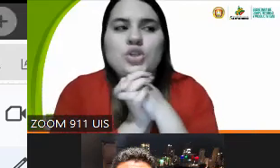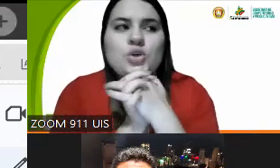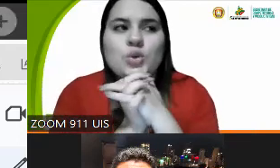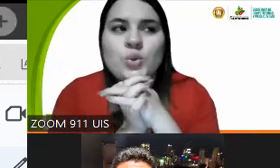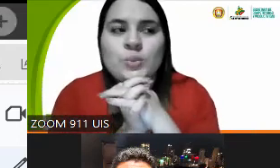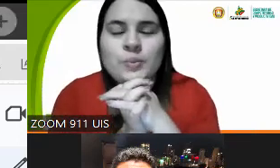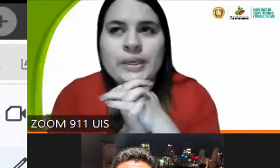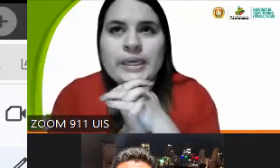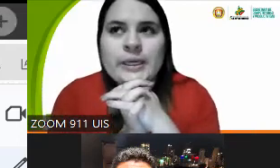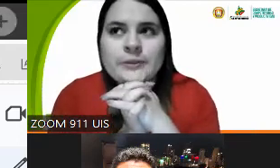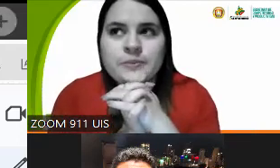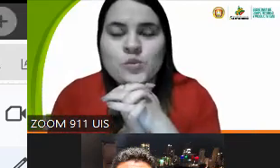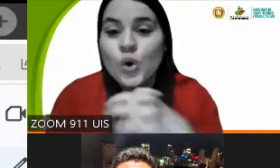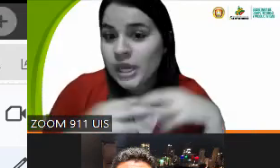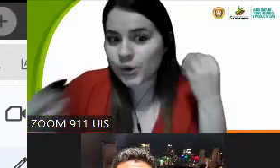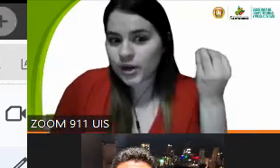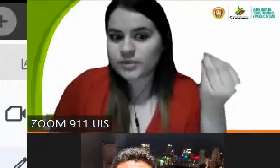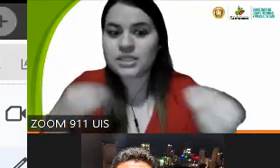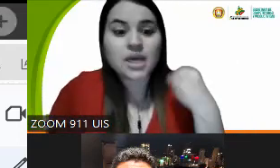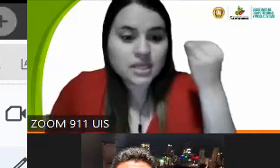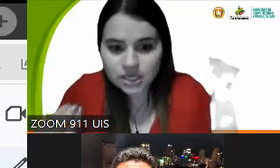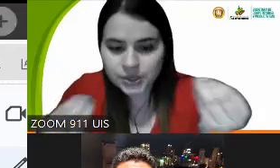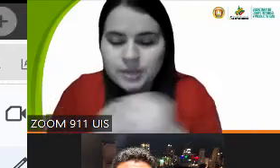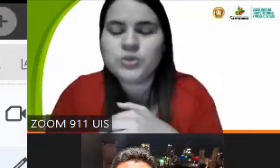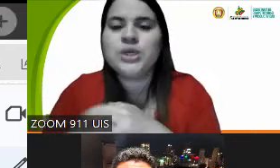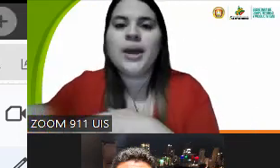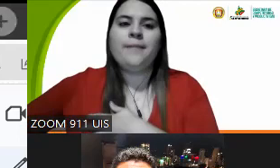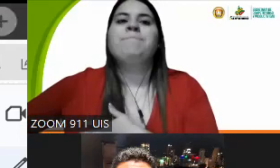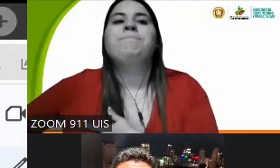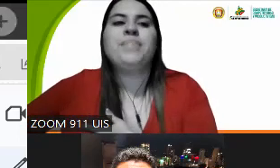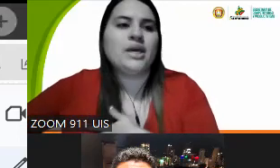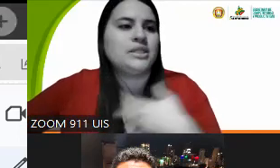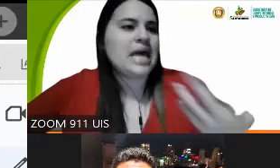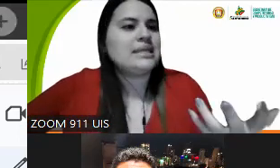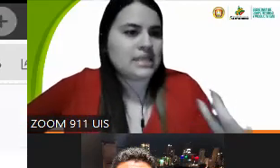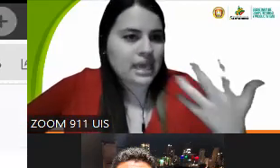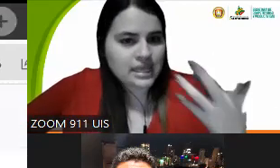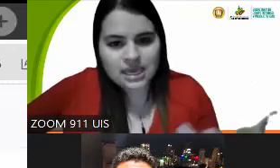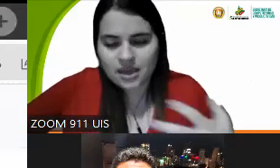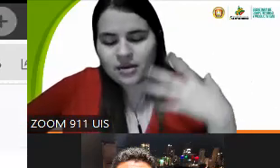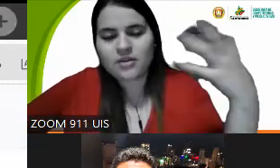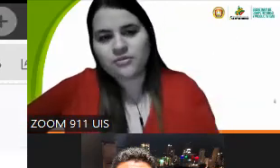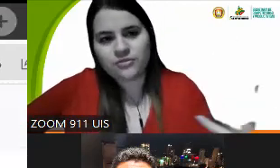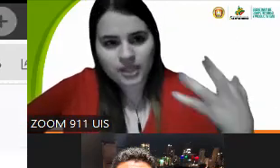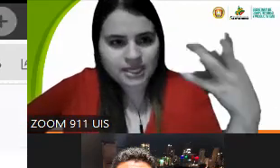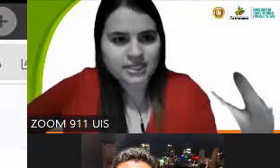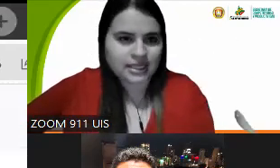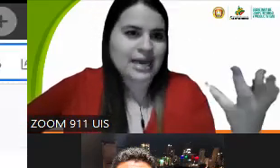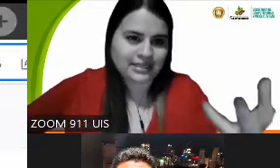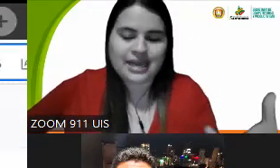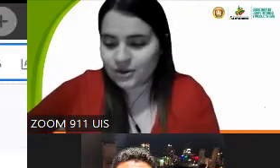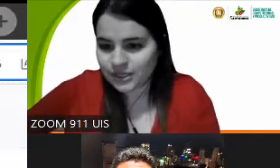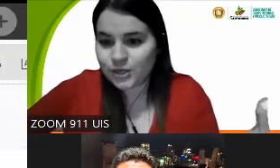want you to work in groups, discuss in groups, Because that's the idea of